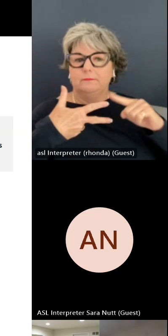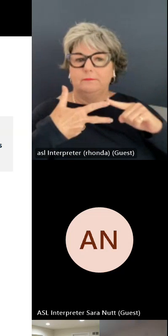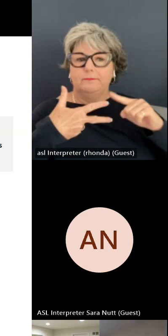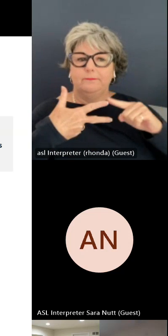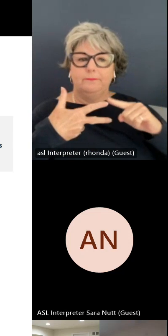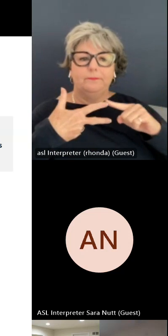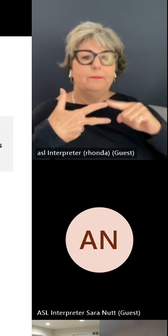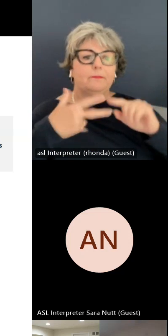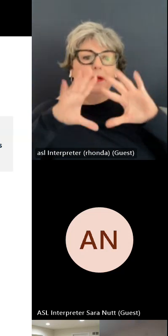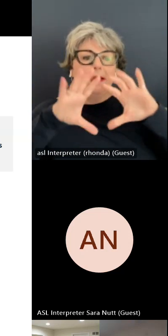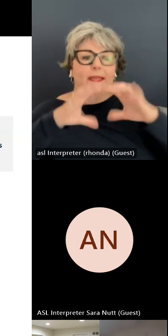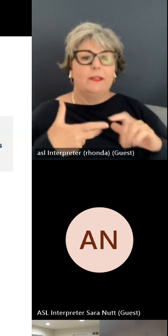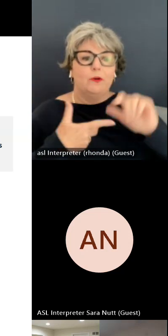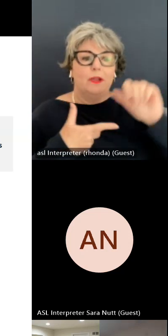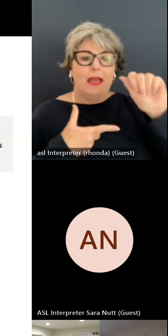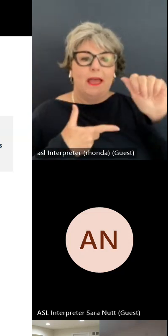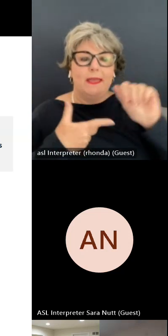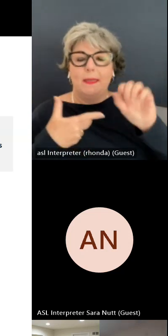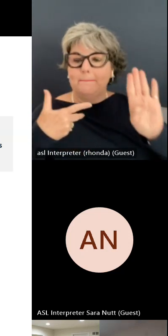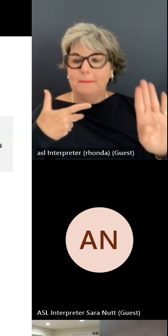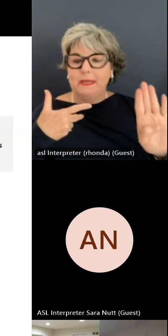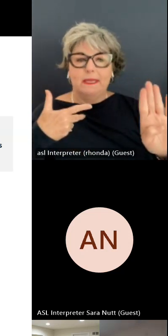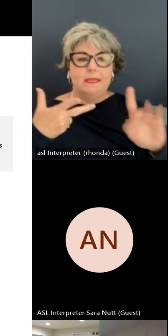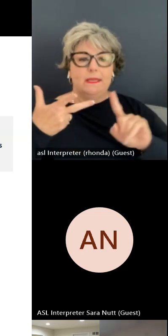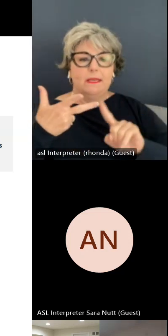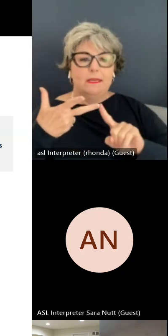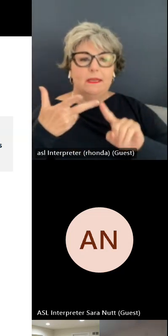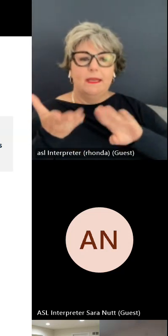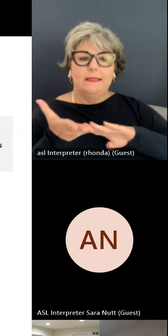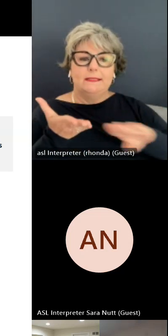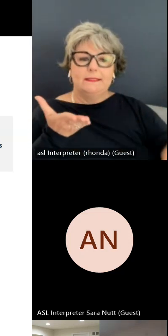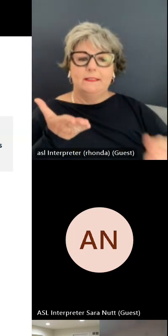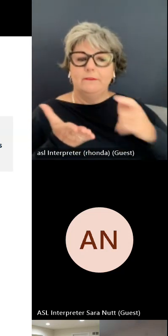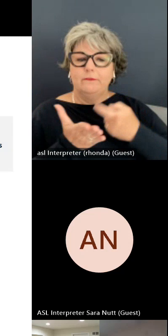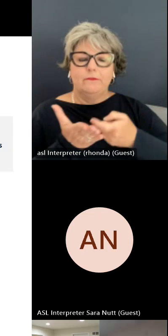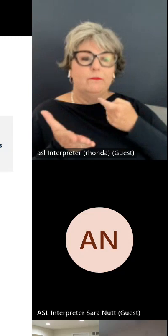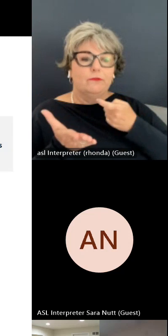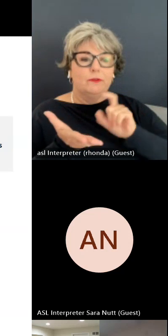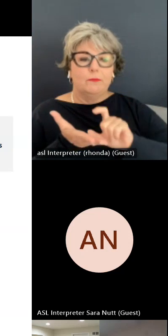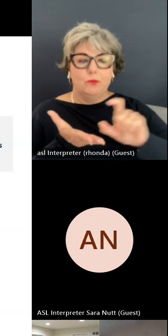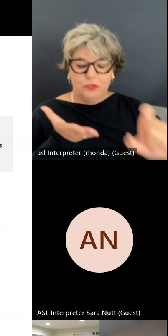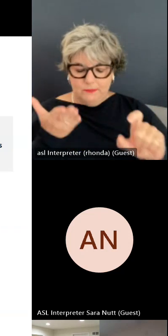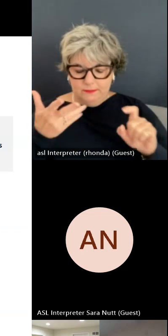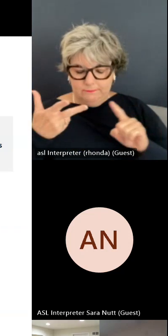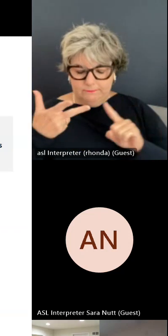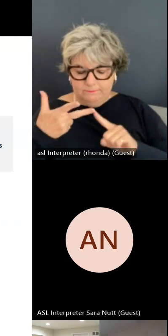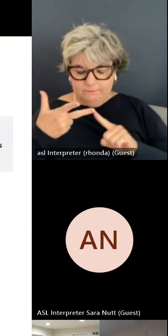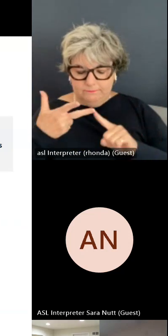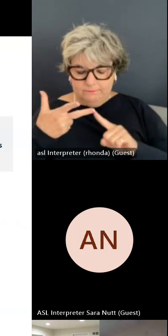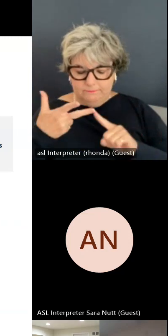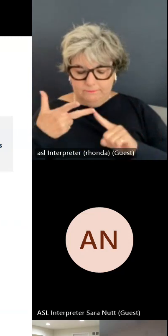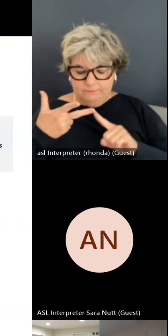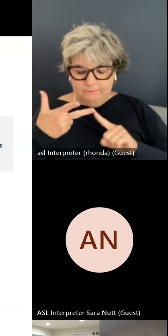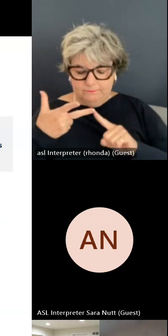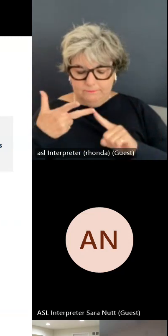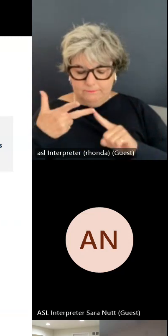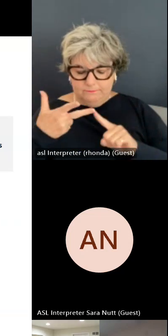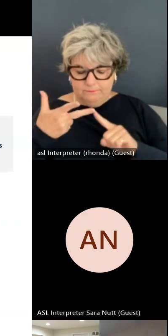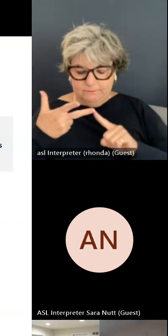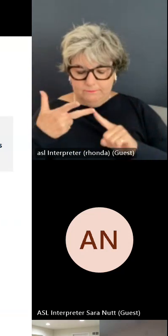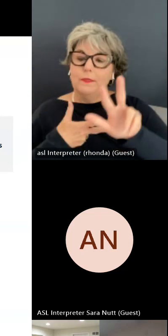apportionment by category A, category B, and exempt from apportionment. So in the 133,